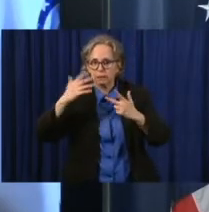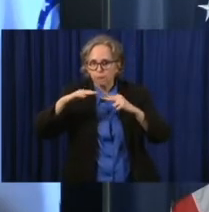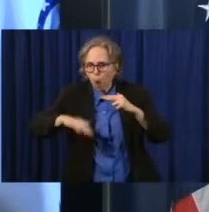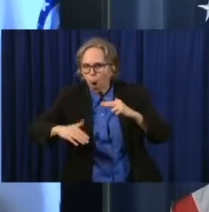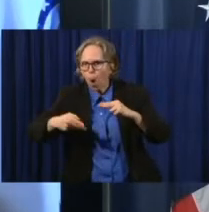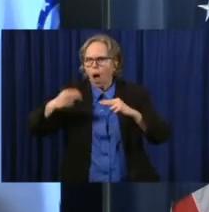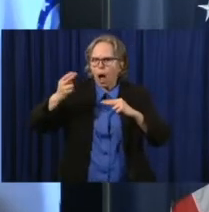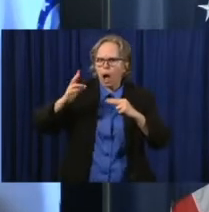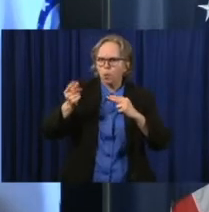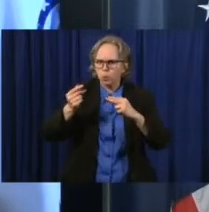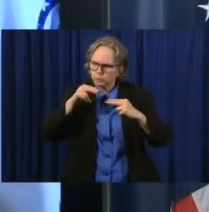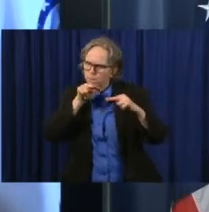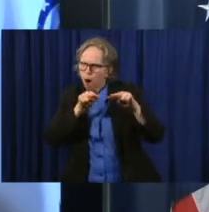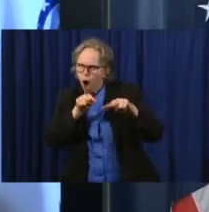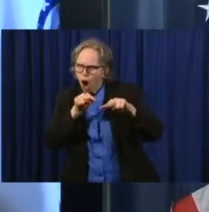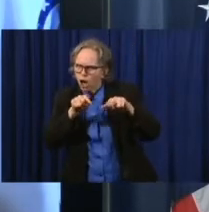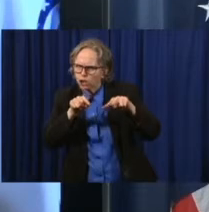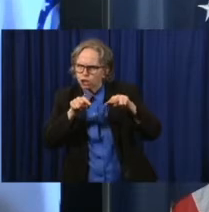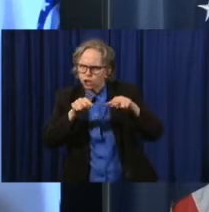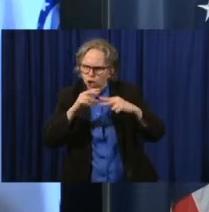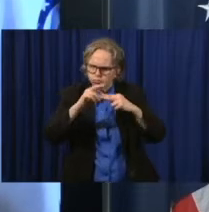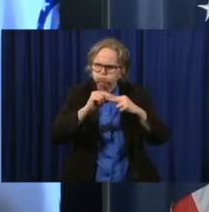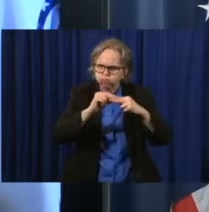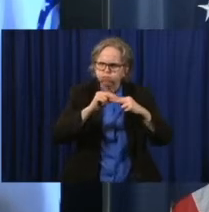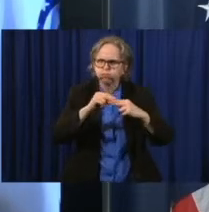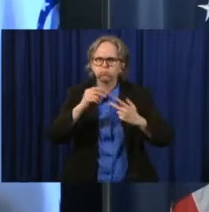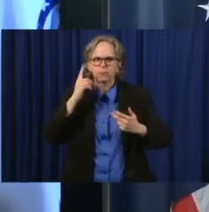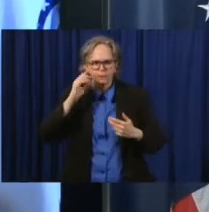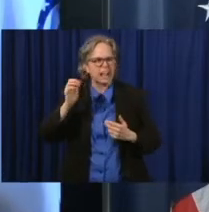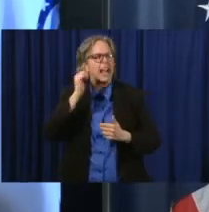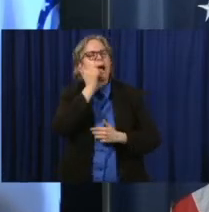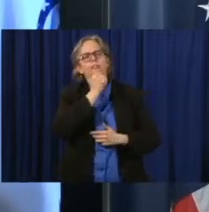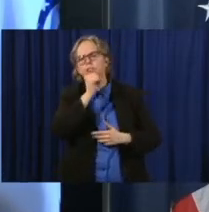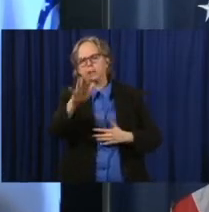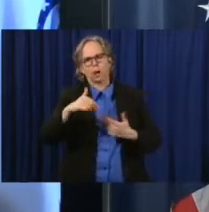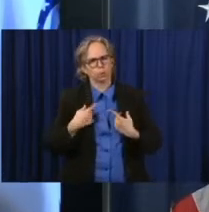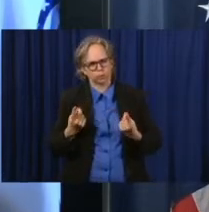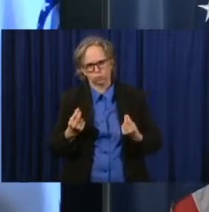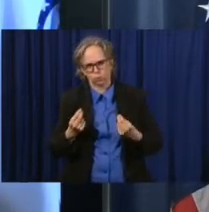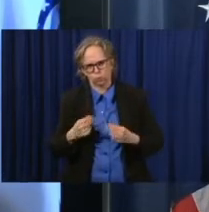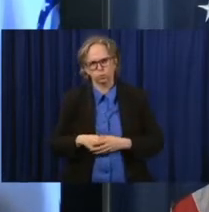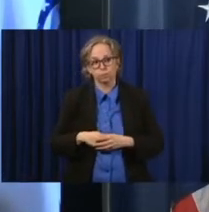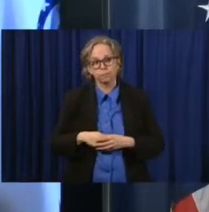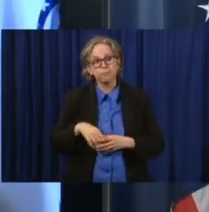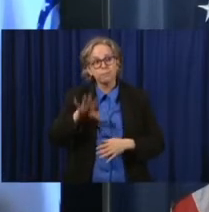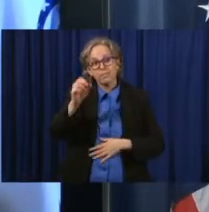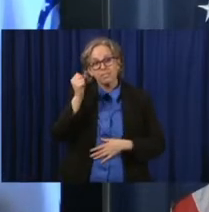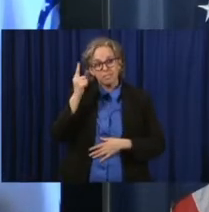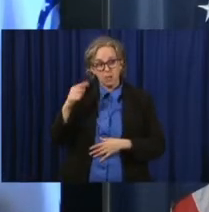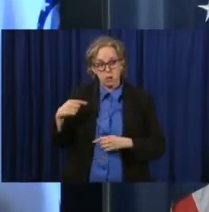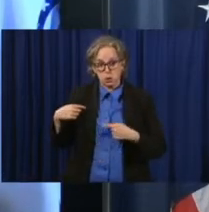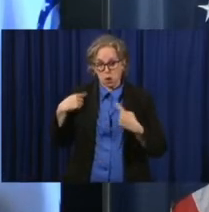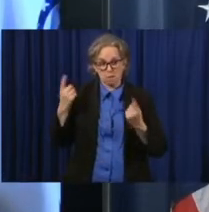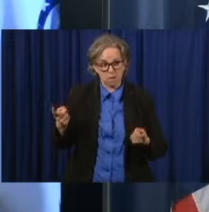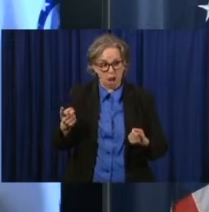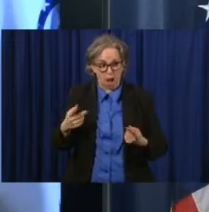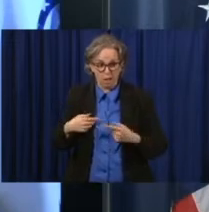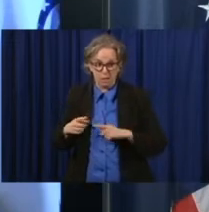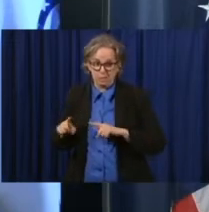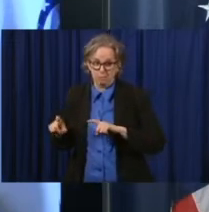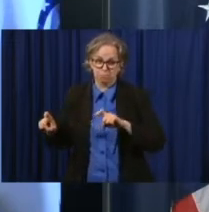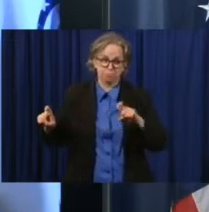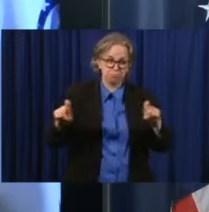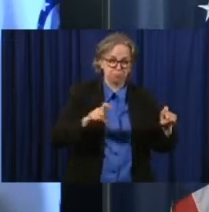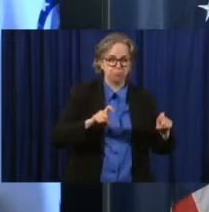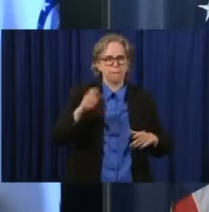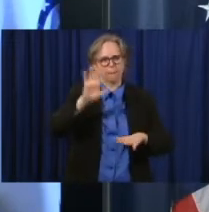have adequate oxygen saturation. At this point, we've tested about 17% of our entire population in the